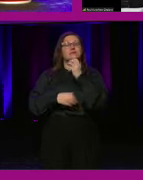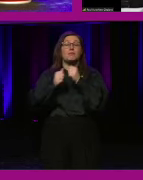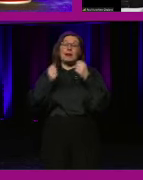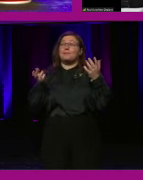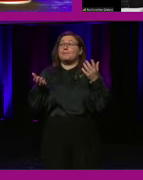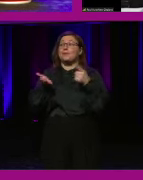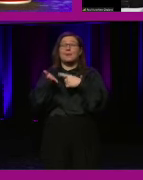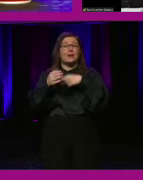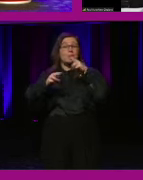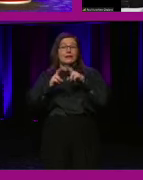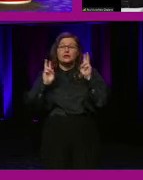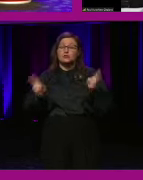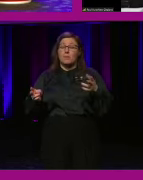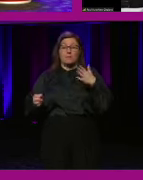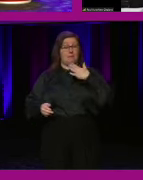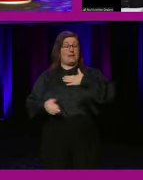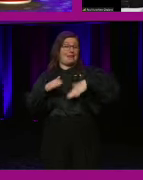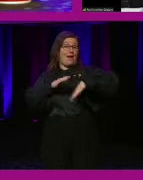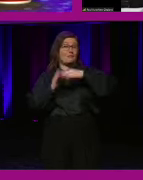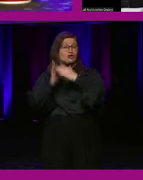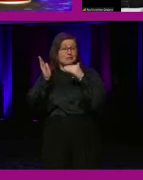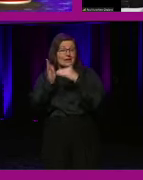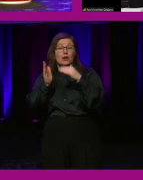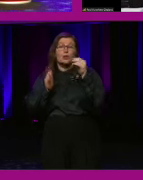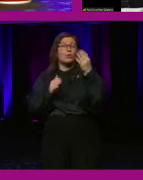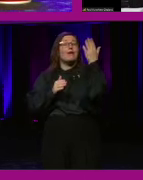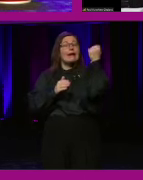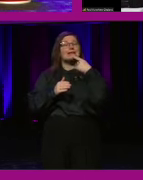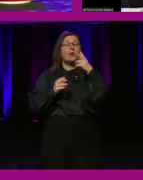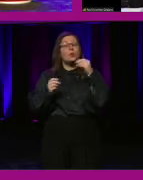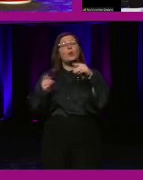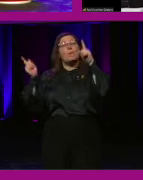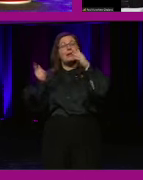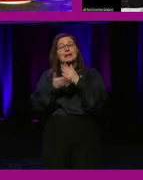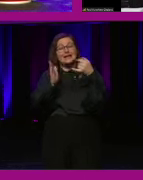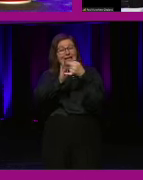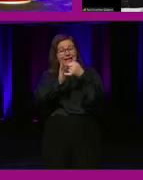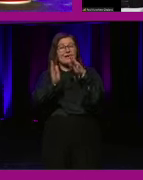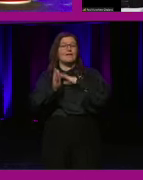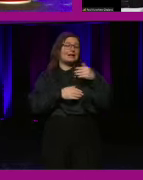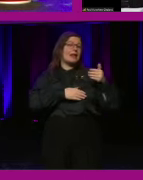we can talk about human rights consisting of relationships and also